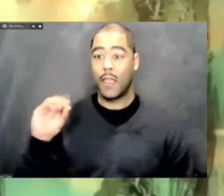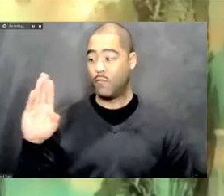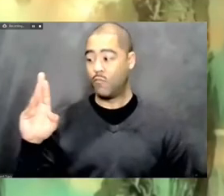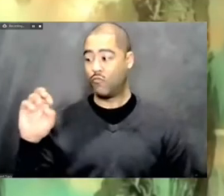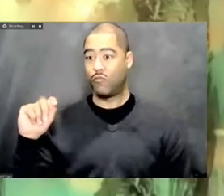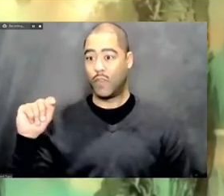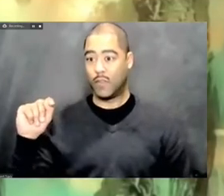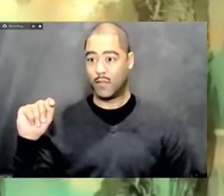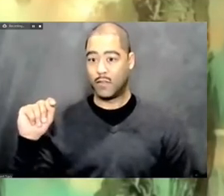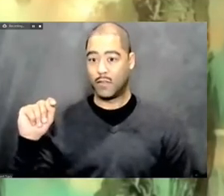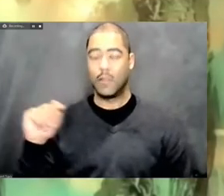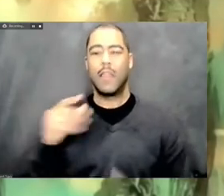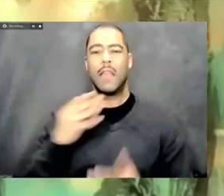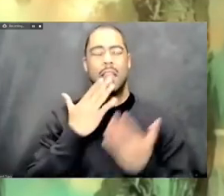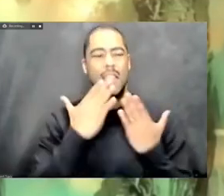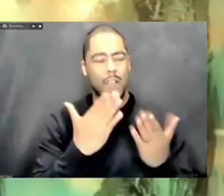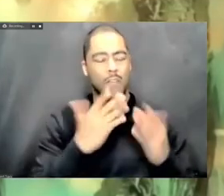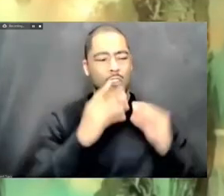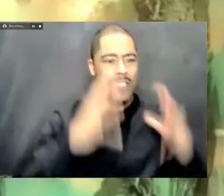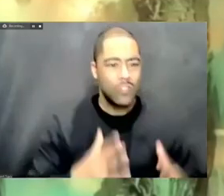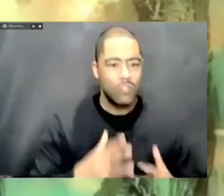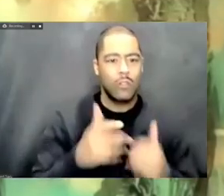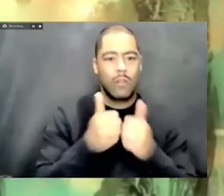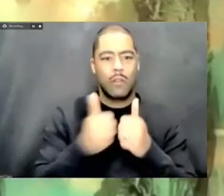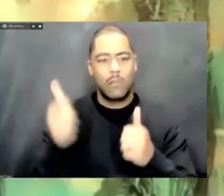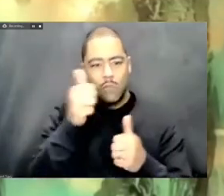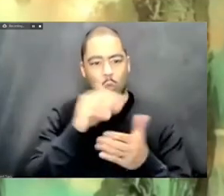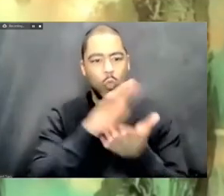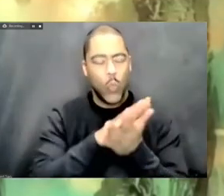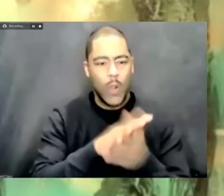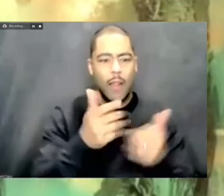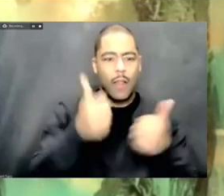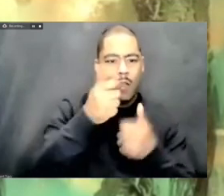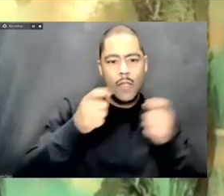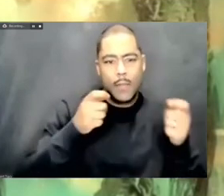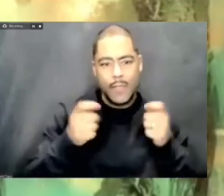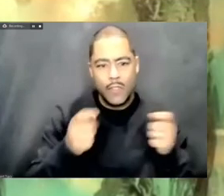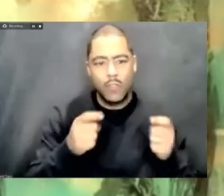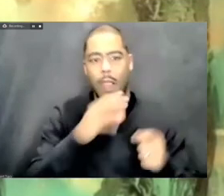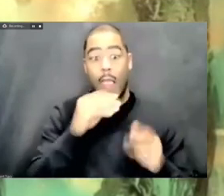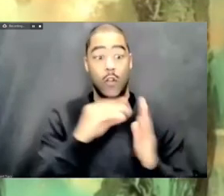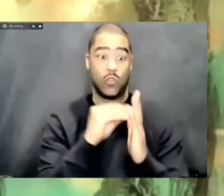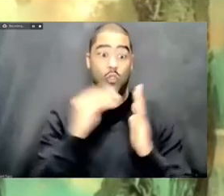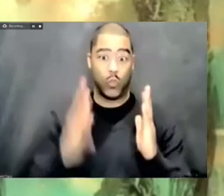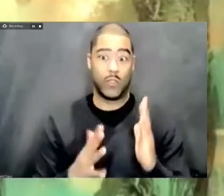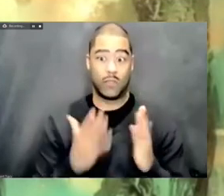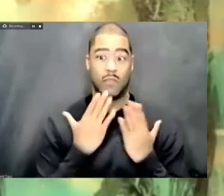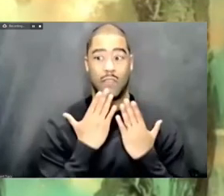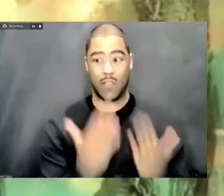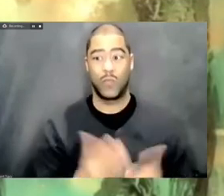administrators, educators, and amazing students. Okay, every Contra Costa